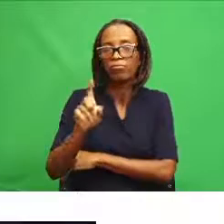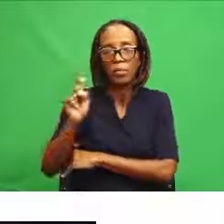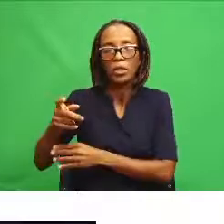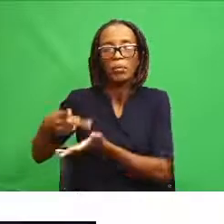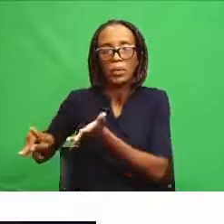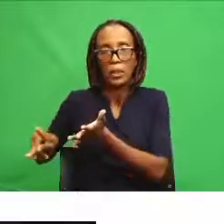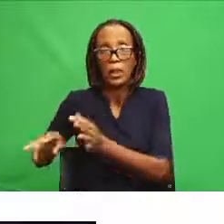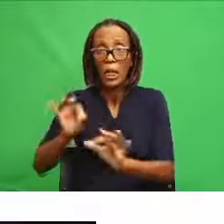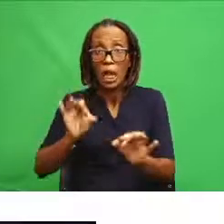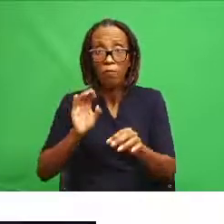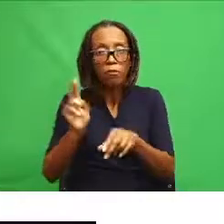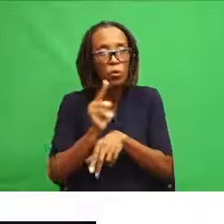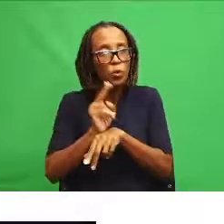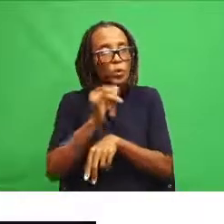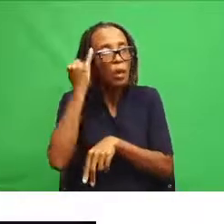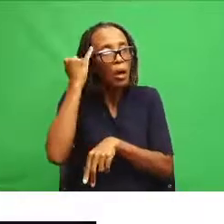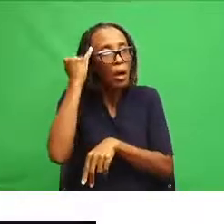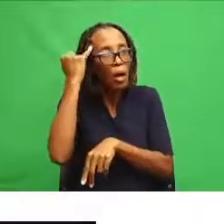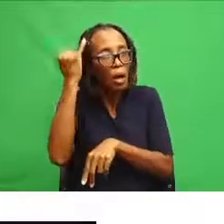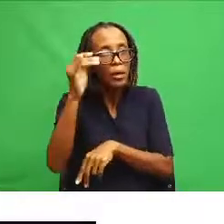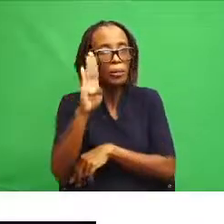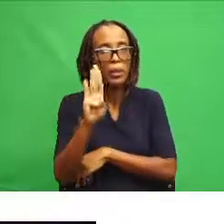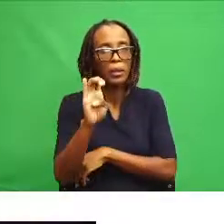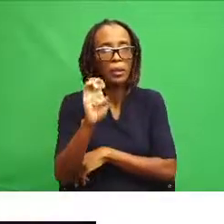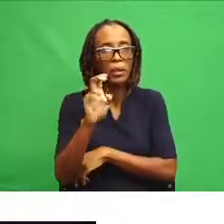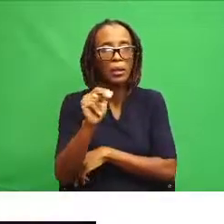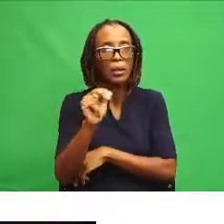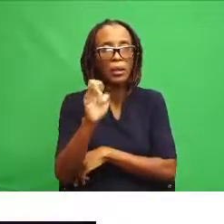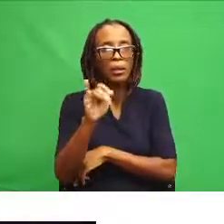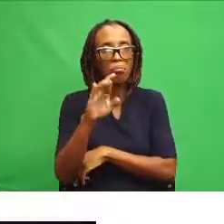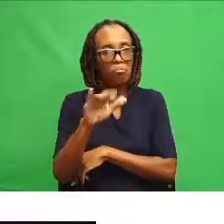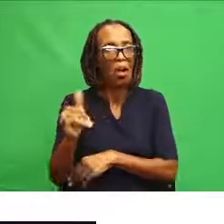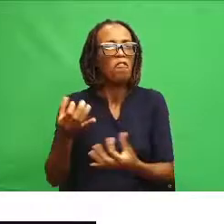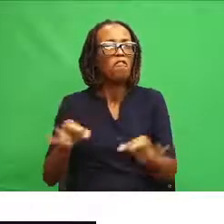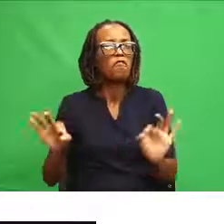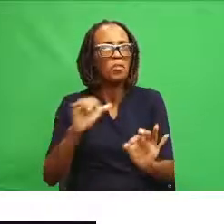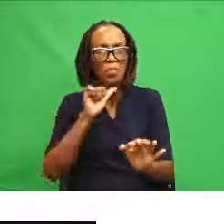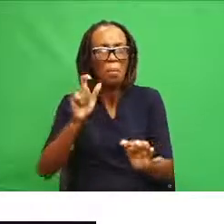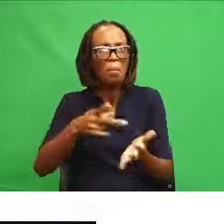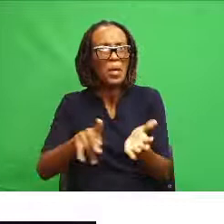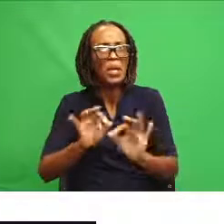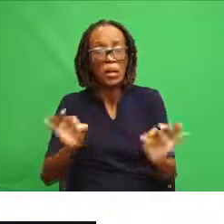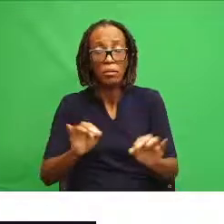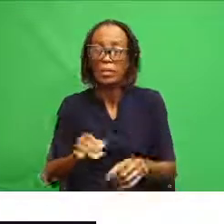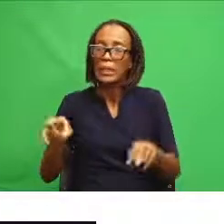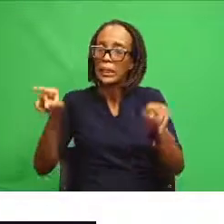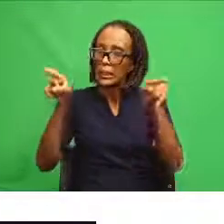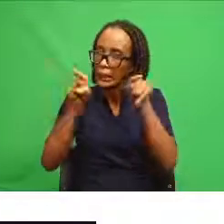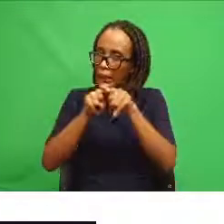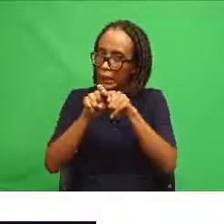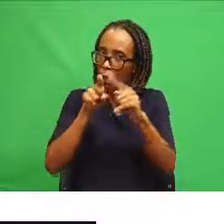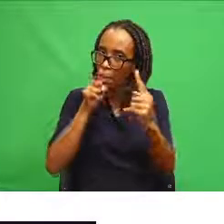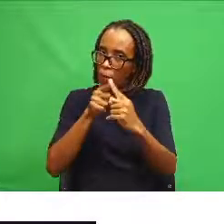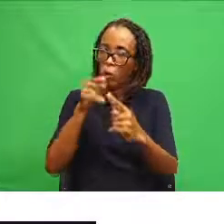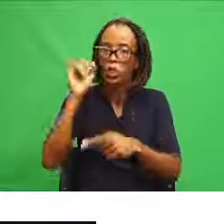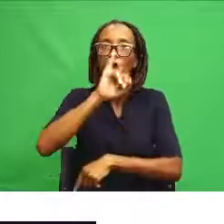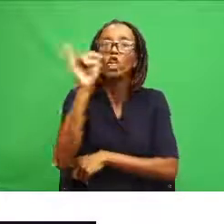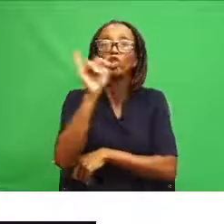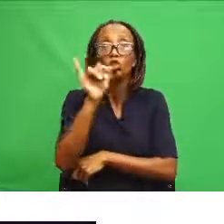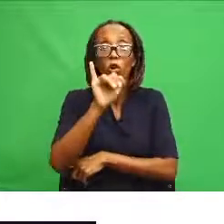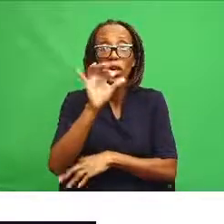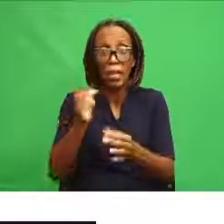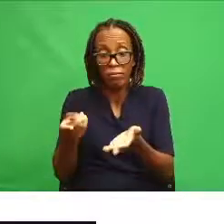If you use the beneficiary designation, there's no cost. Similarly, if you have insurance policies where you